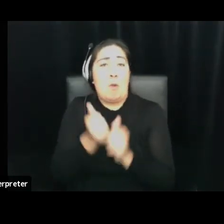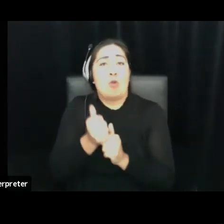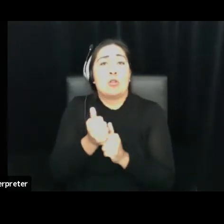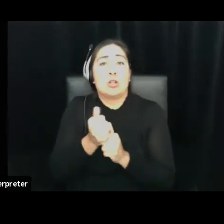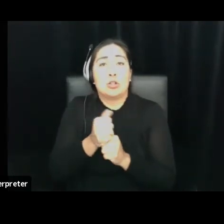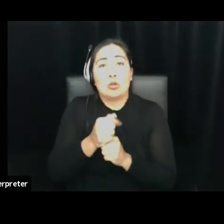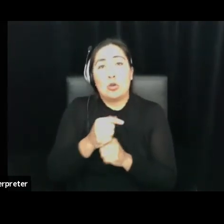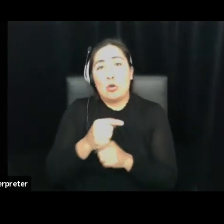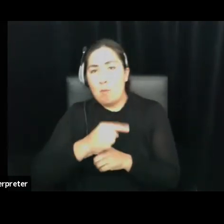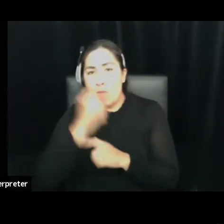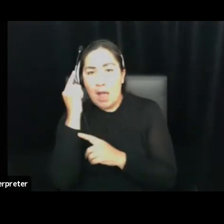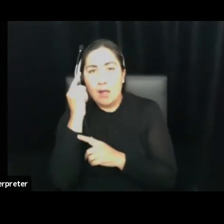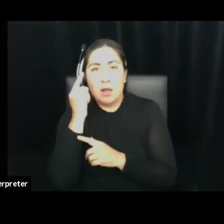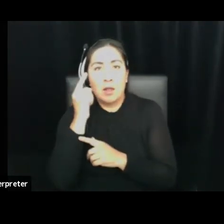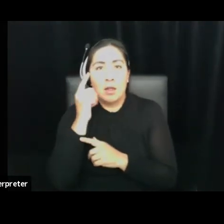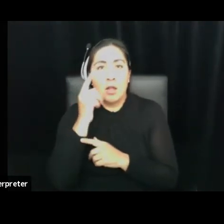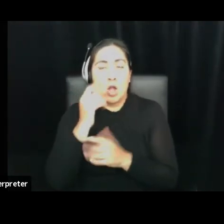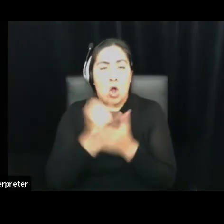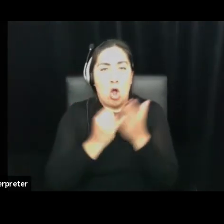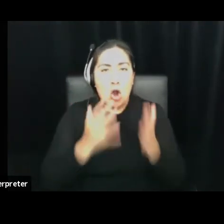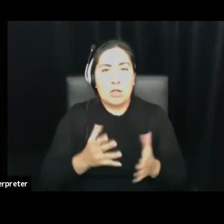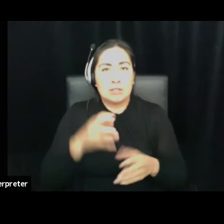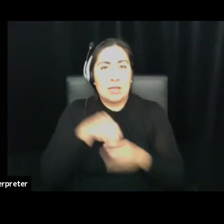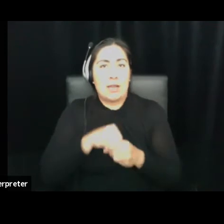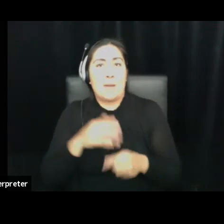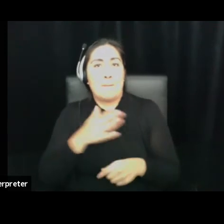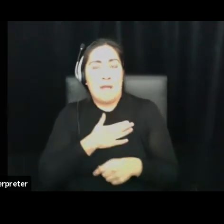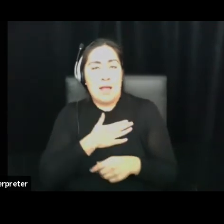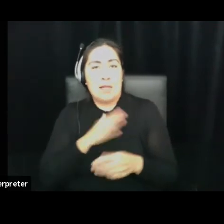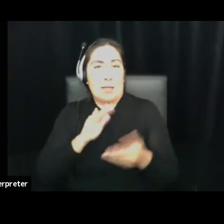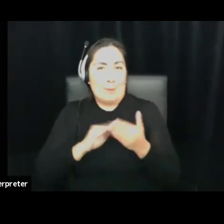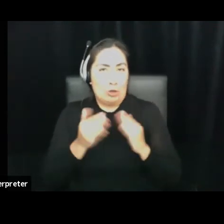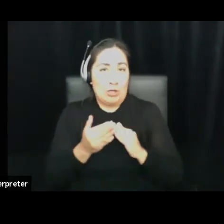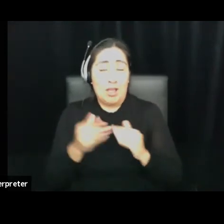can redistribute your own wealth in this time of great need.